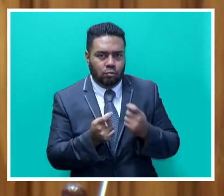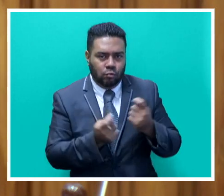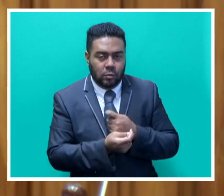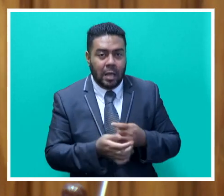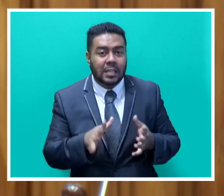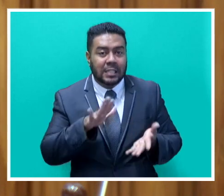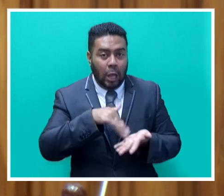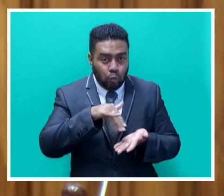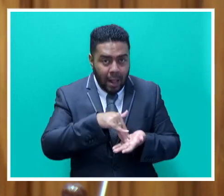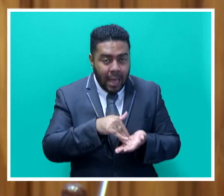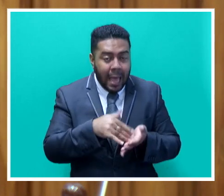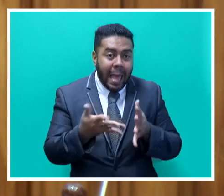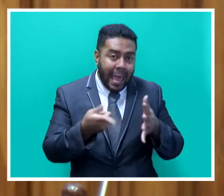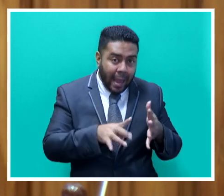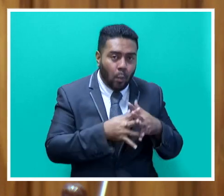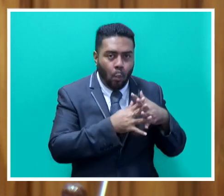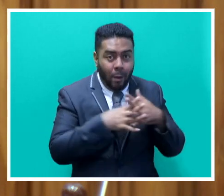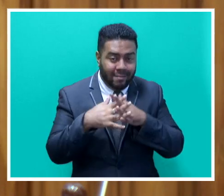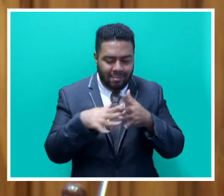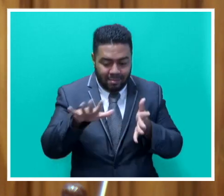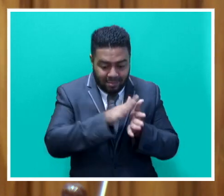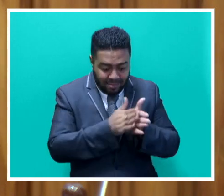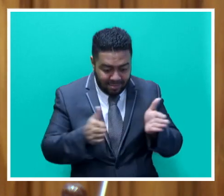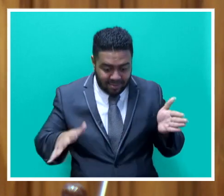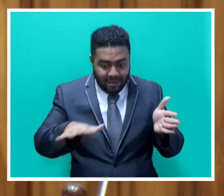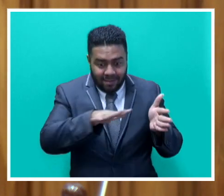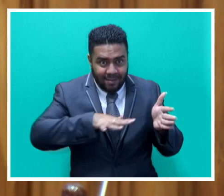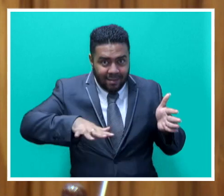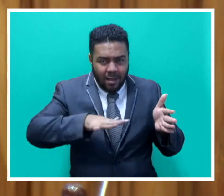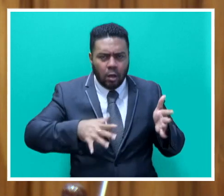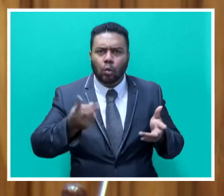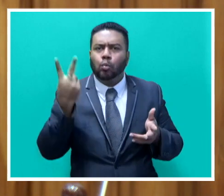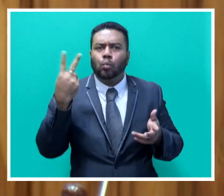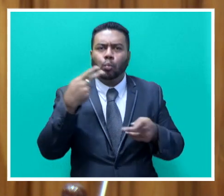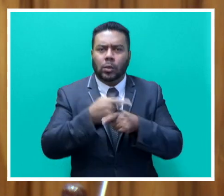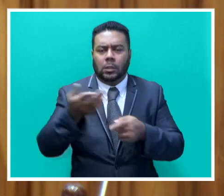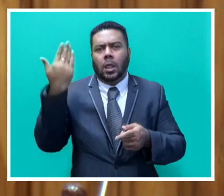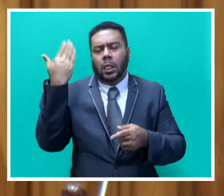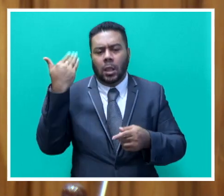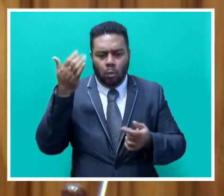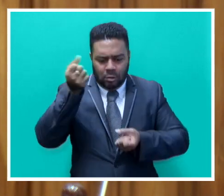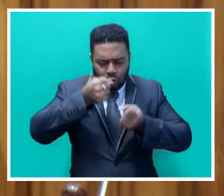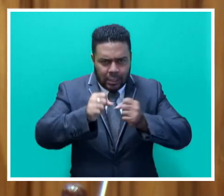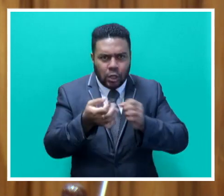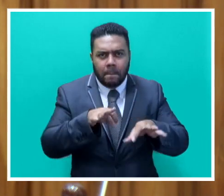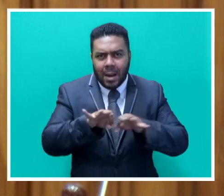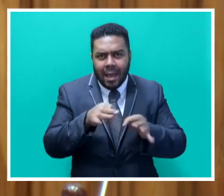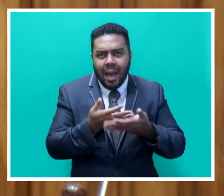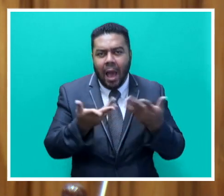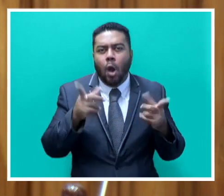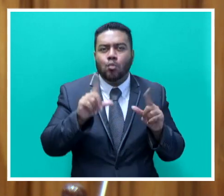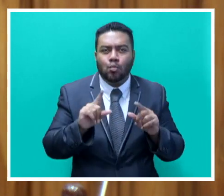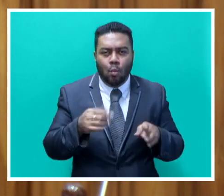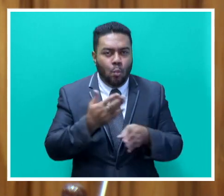Division, we have in the past 2 weeks re-strategized our COVID-19 testing strategy to address the